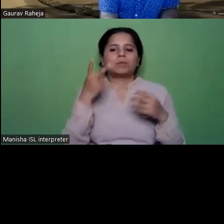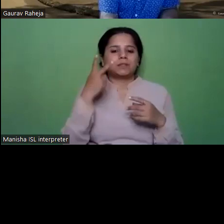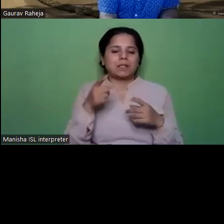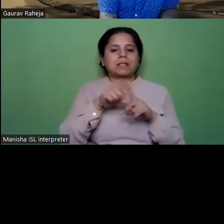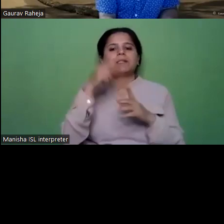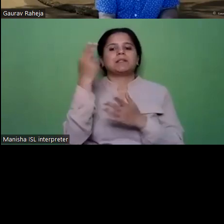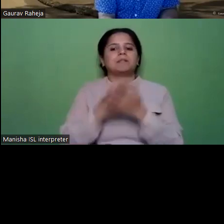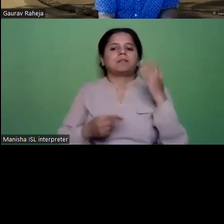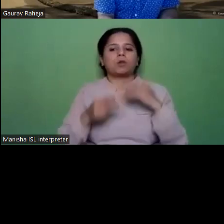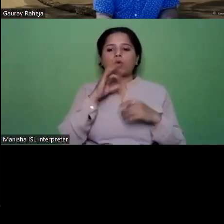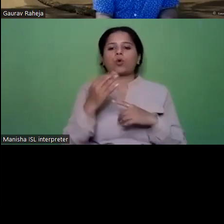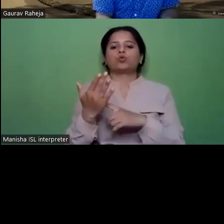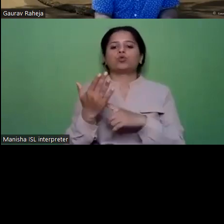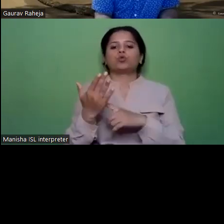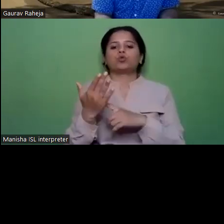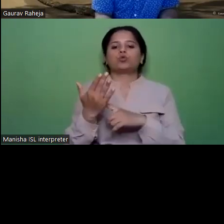actually coming through, right?